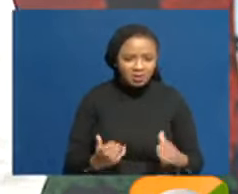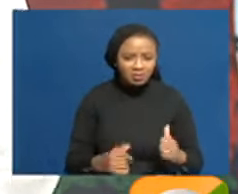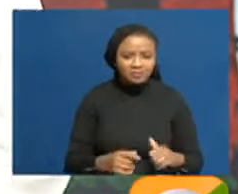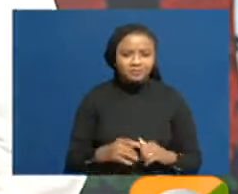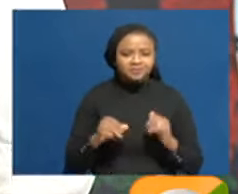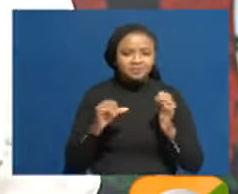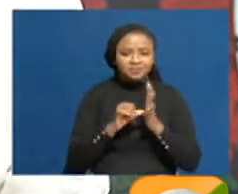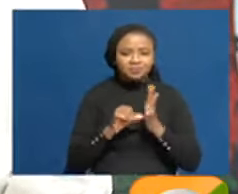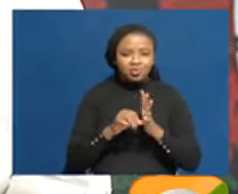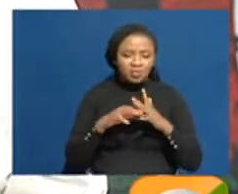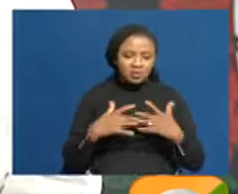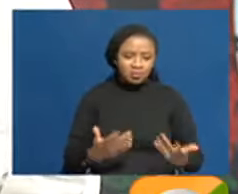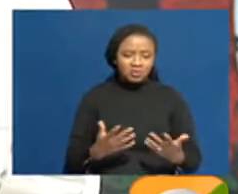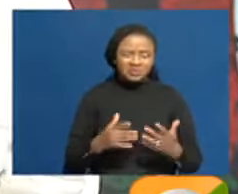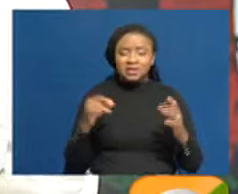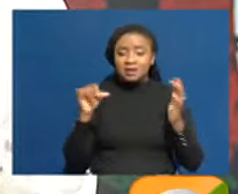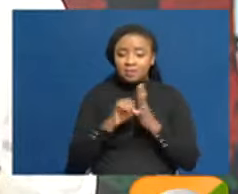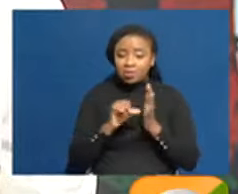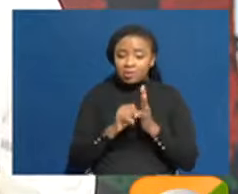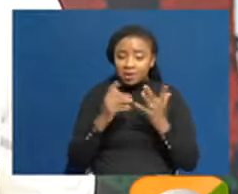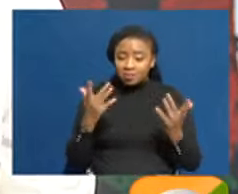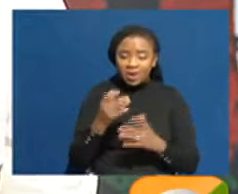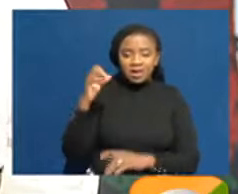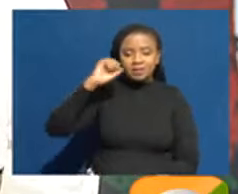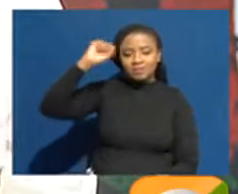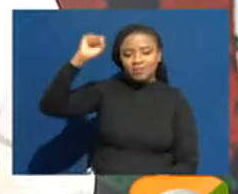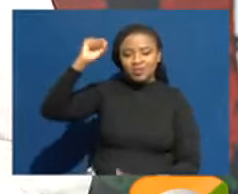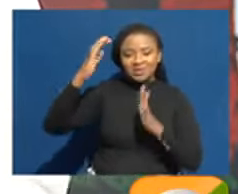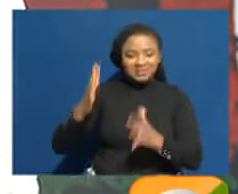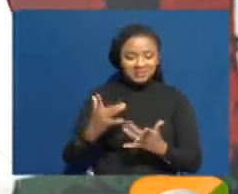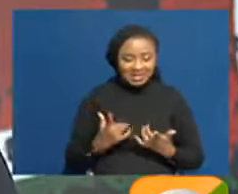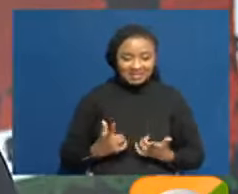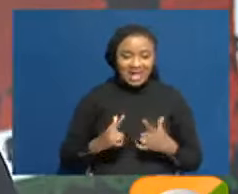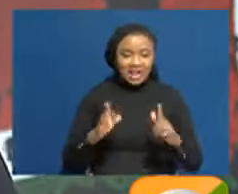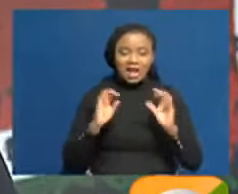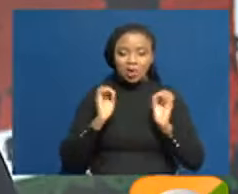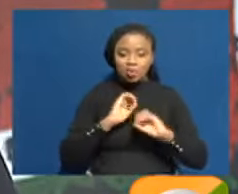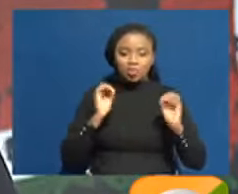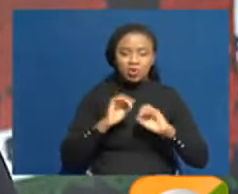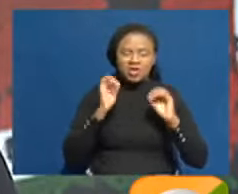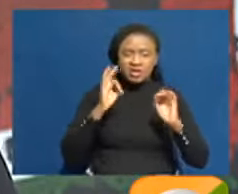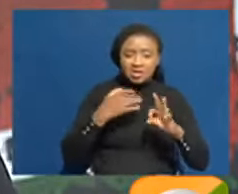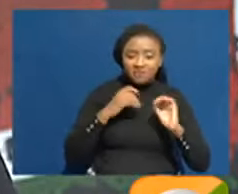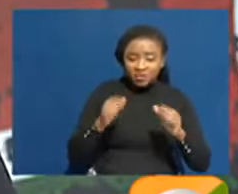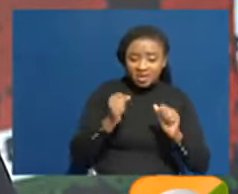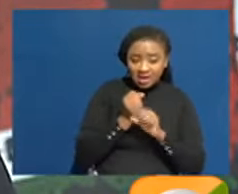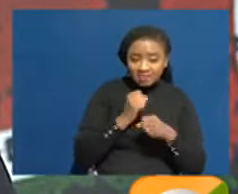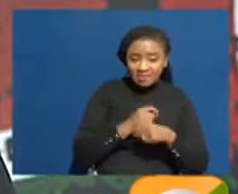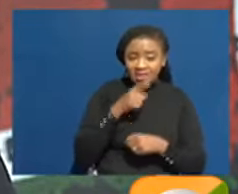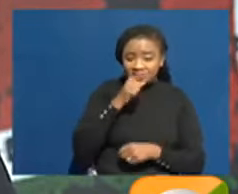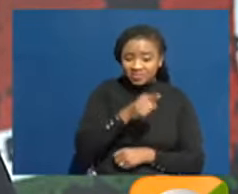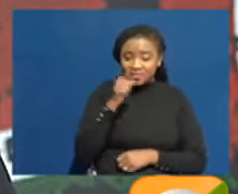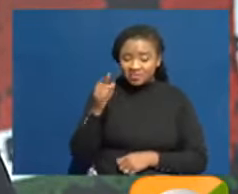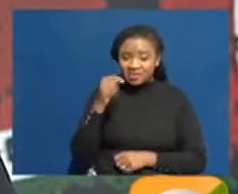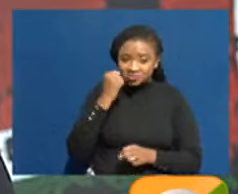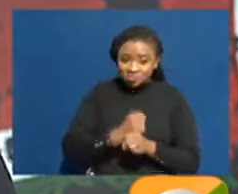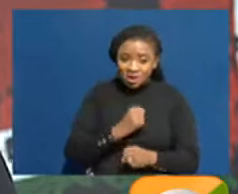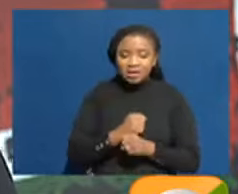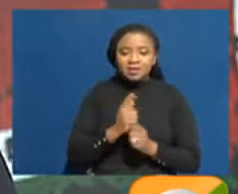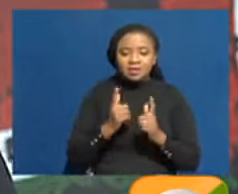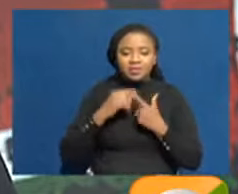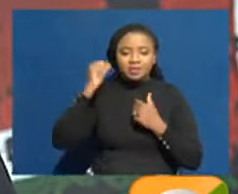well, mostly because the politicians have not let them work. If there is a way to make that, I would probably think that is the best